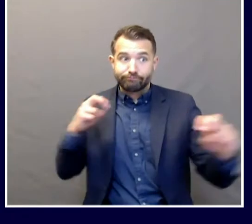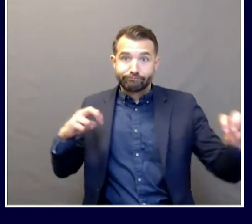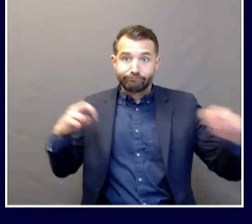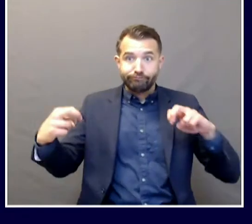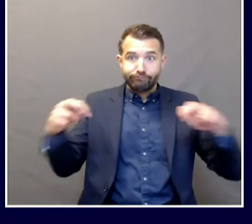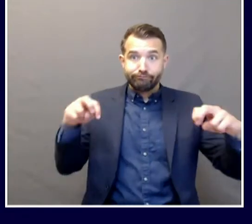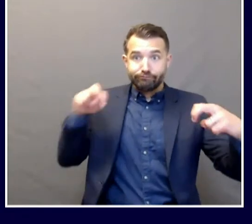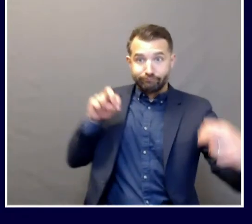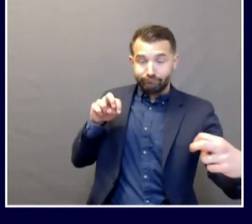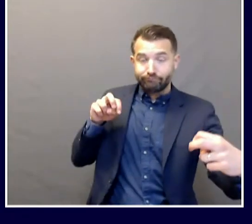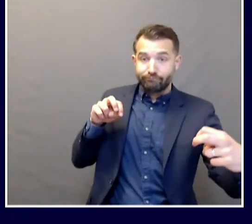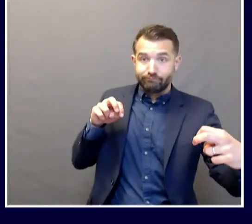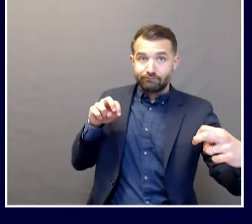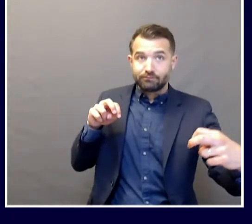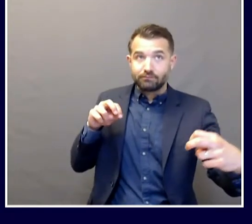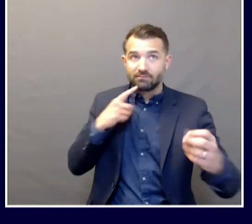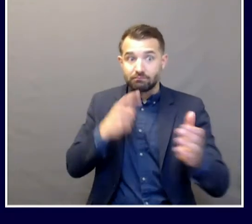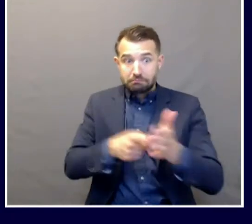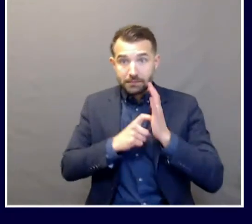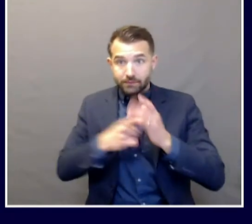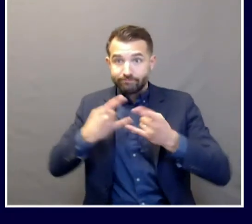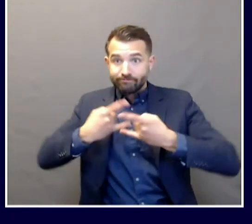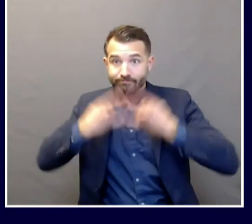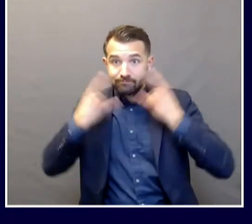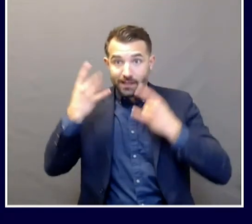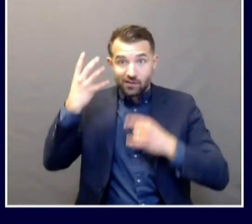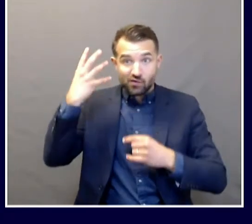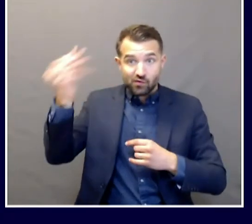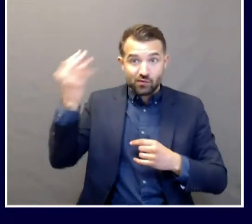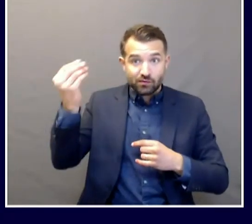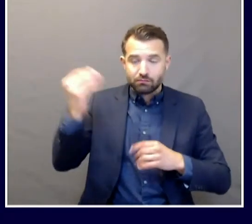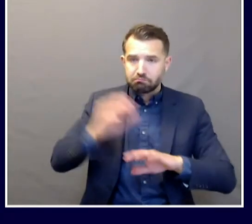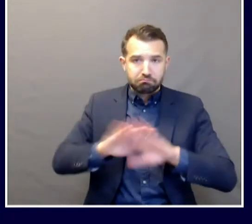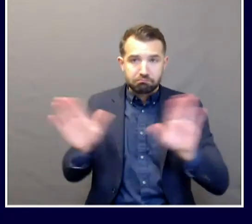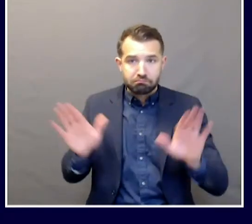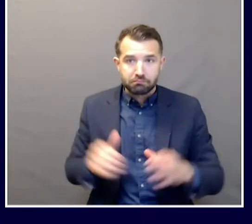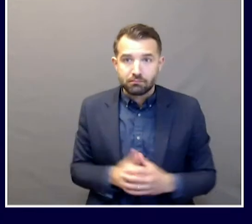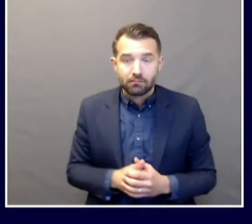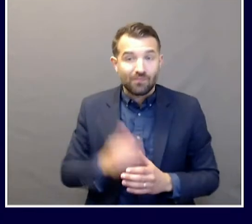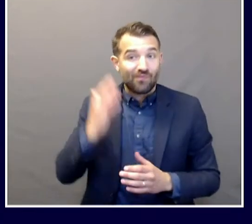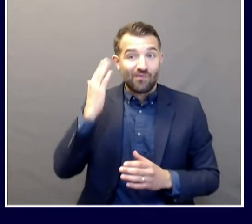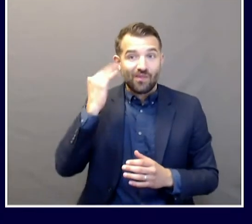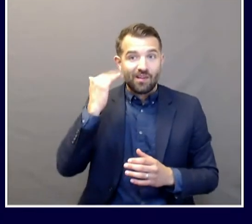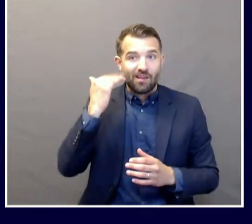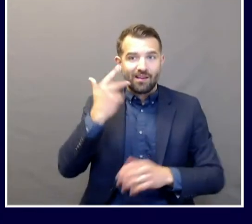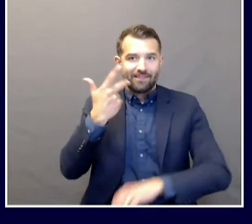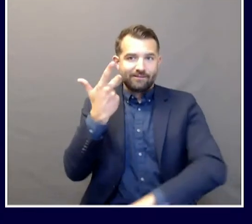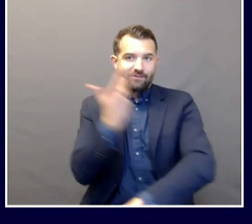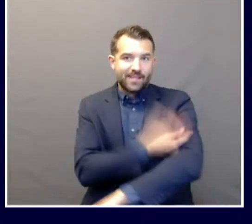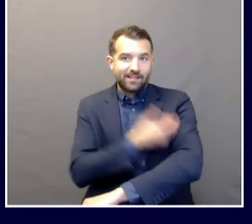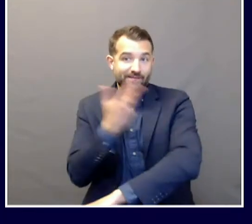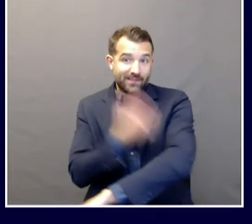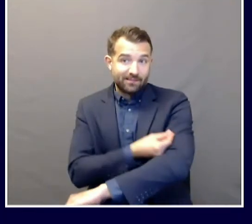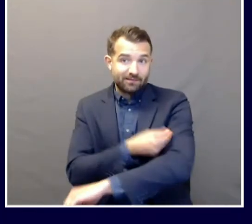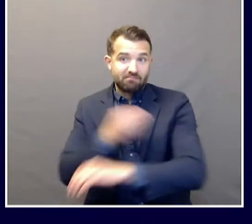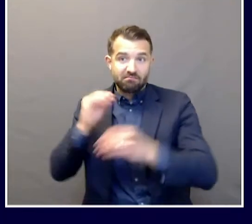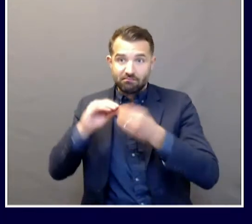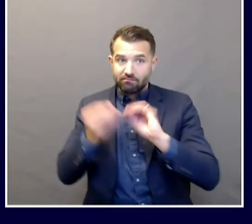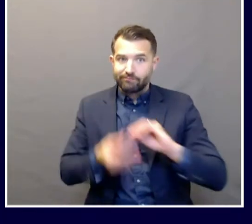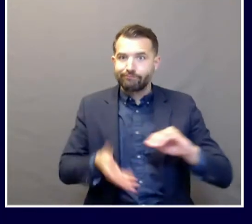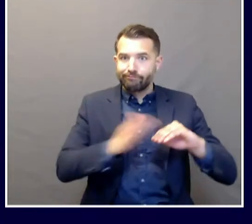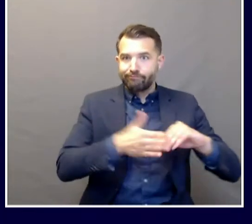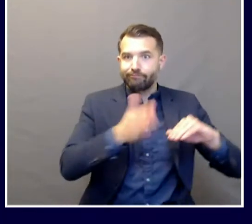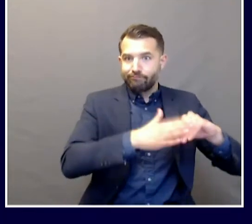masking in recognition of vaccination rates and the much lower transmission. But that should not be taken